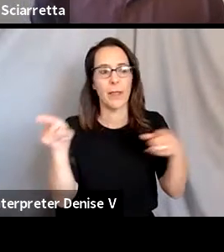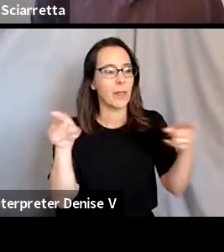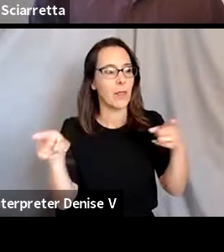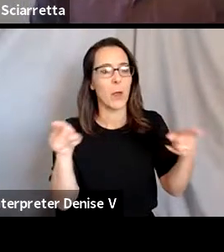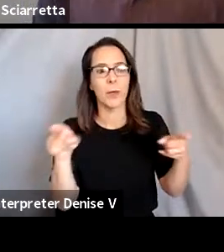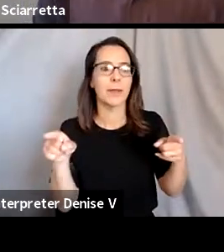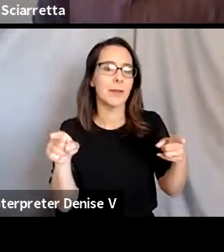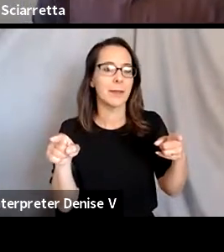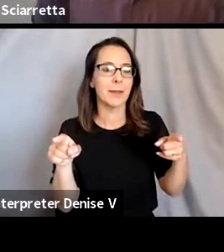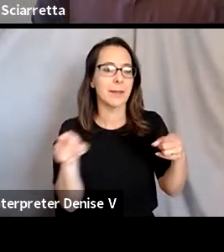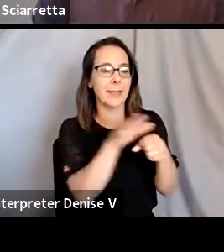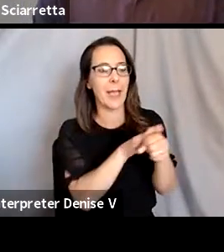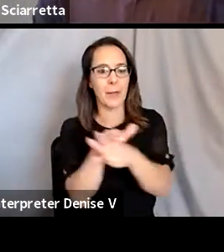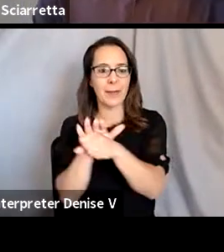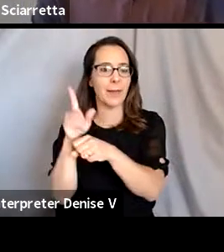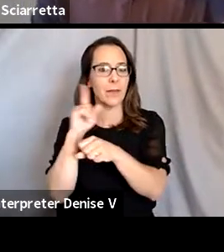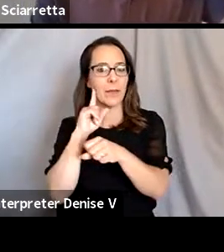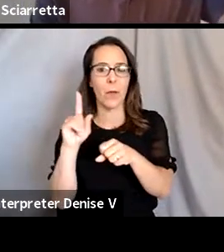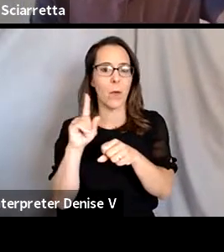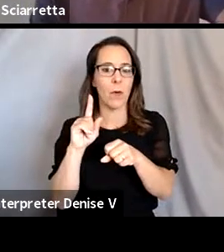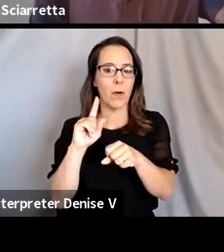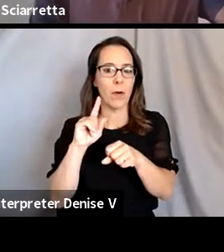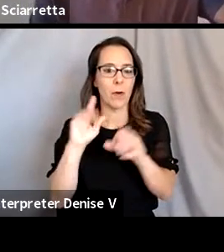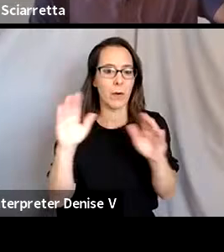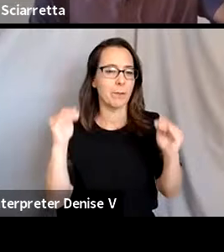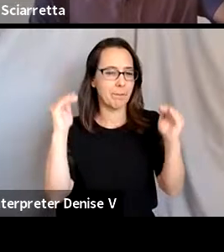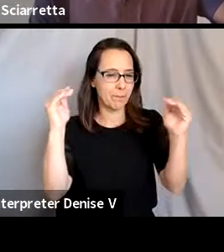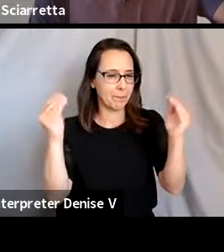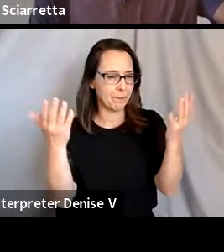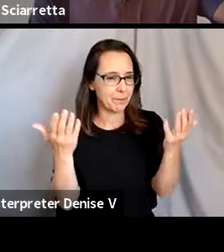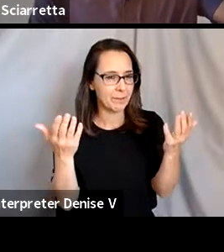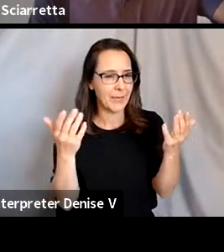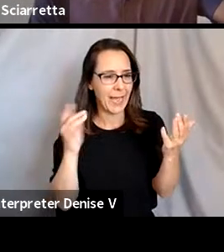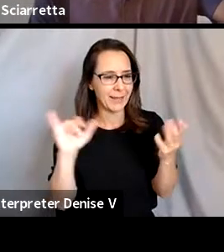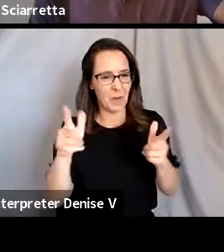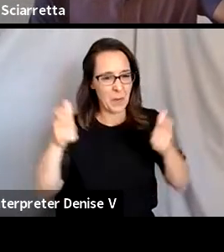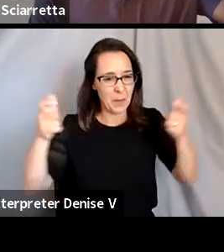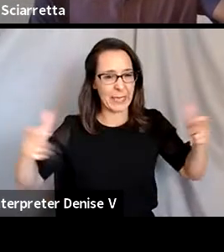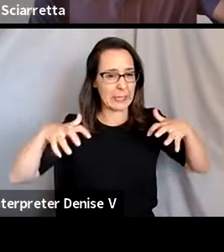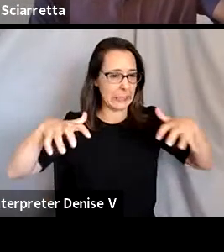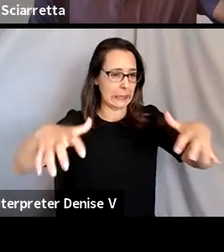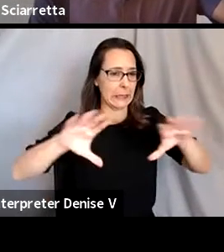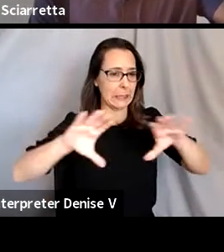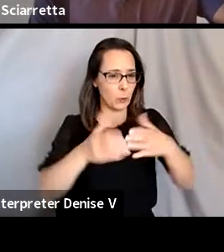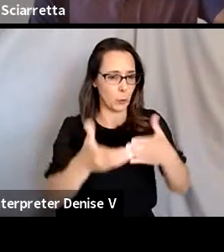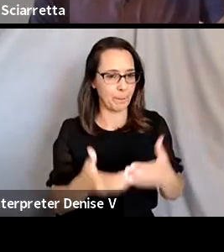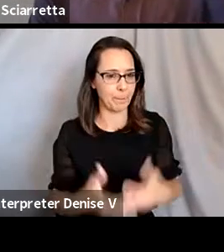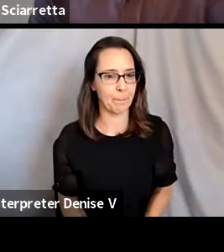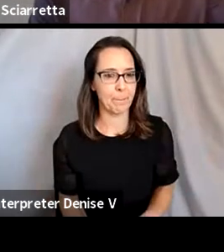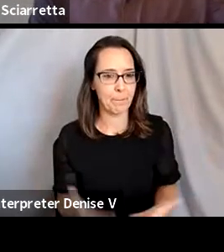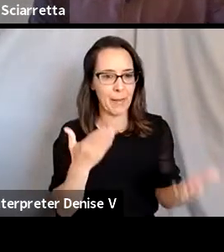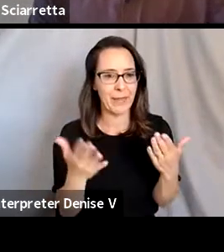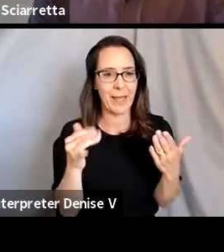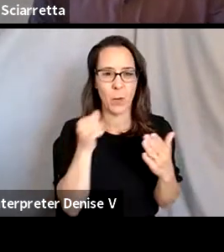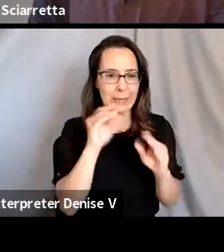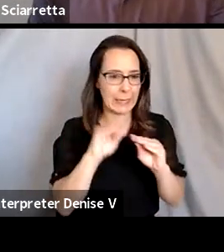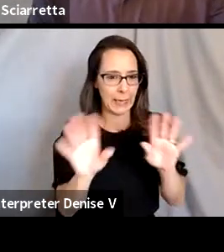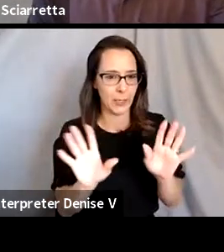in a bigger group. And so maybe that was a bit of a disconnect or something that wasn't quite